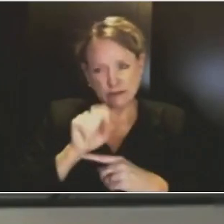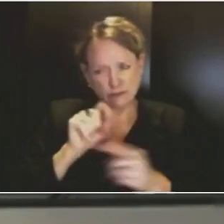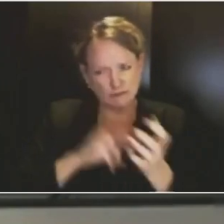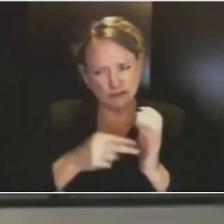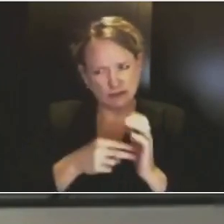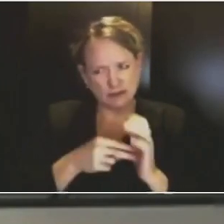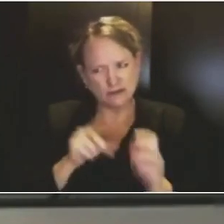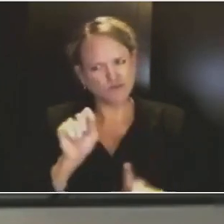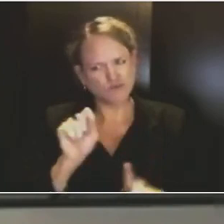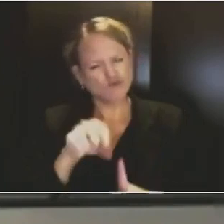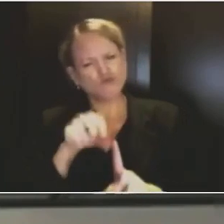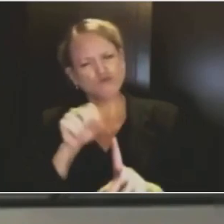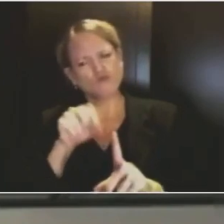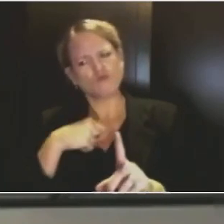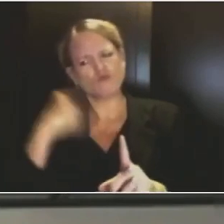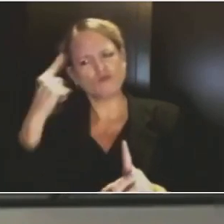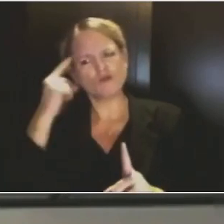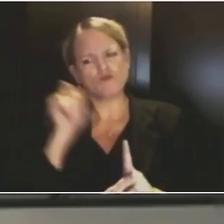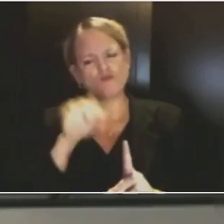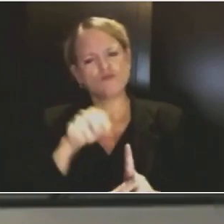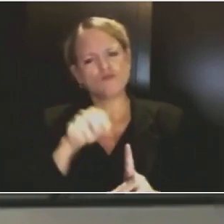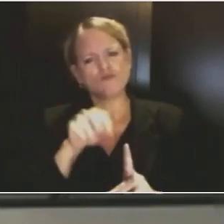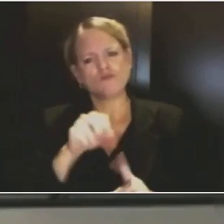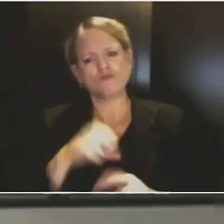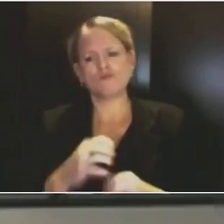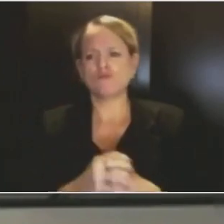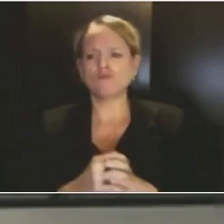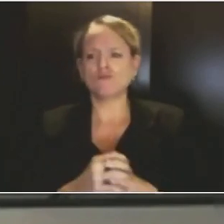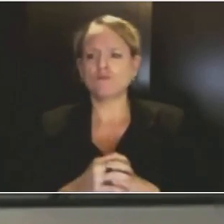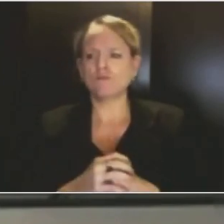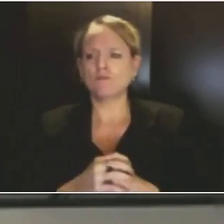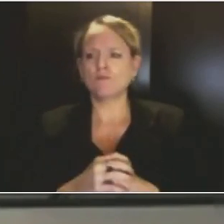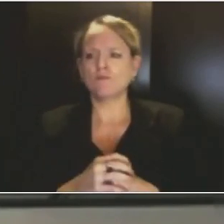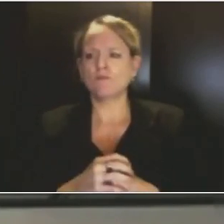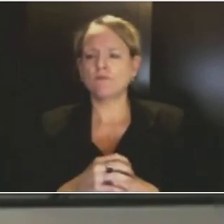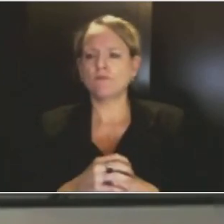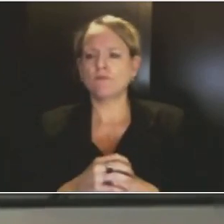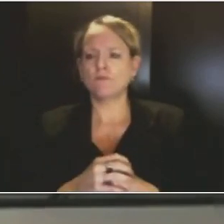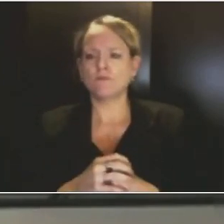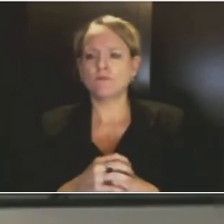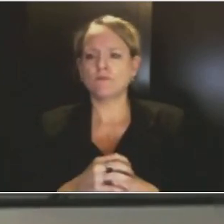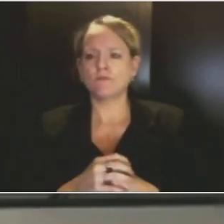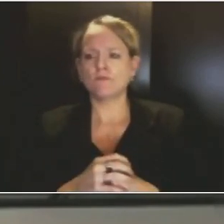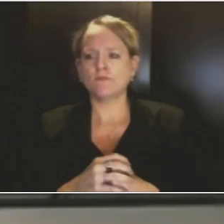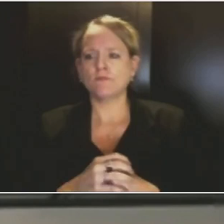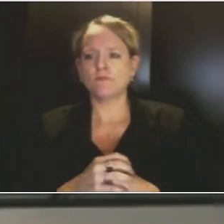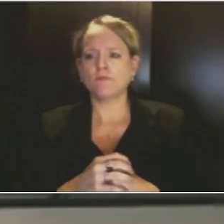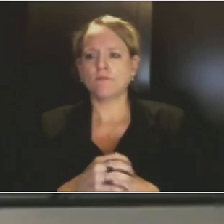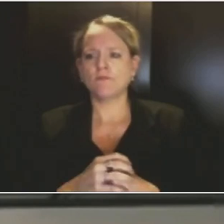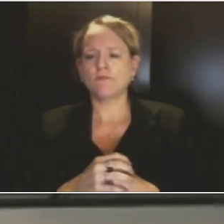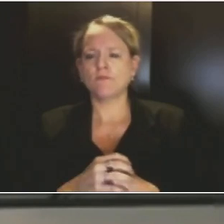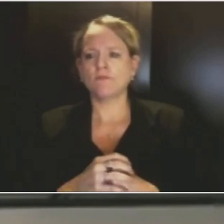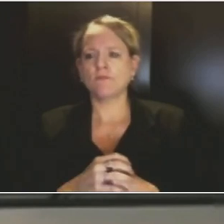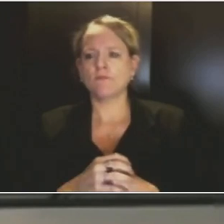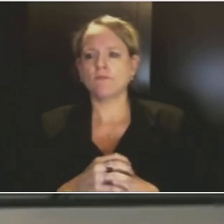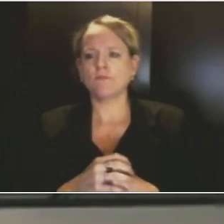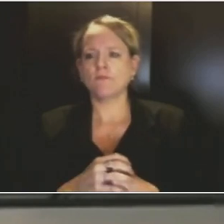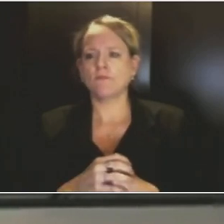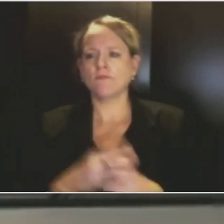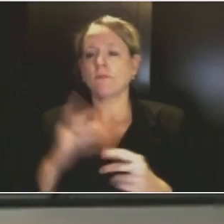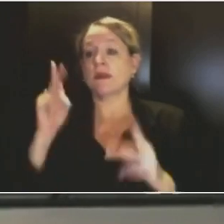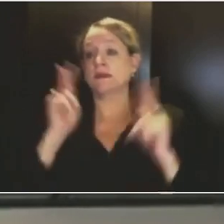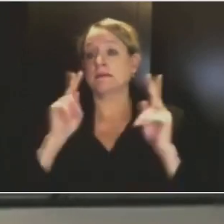that people with mild symptoms who decide to not seek medical attention might fully recover and